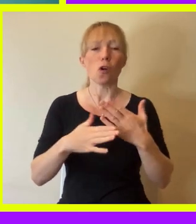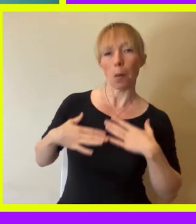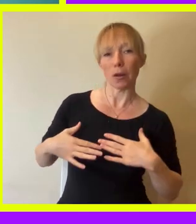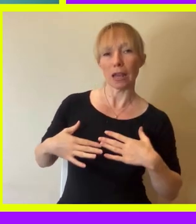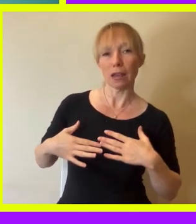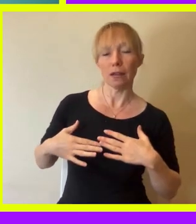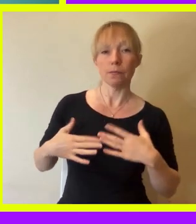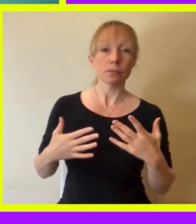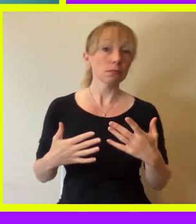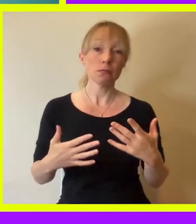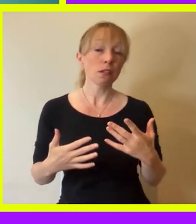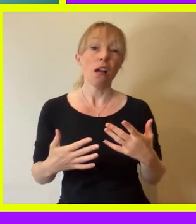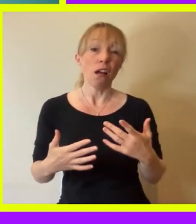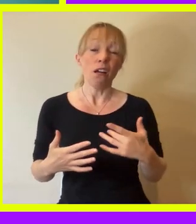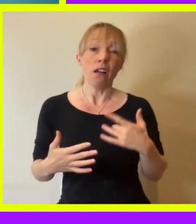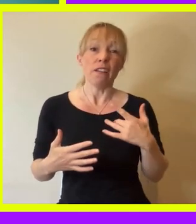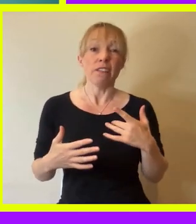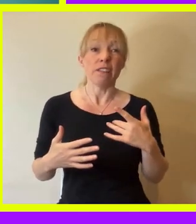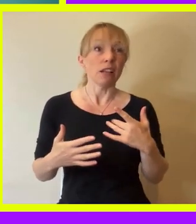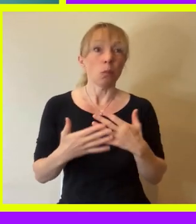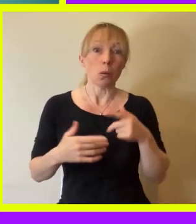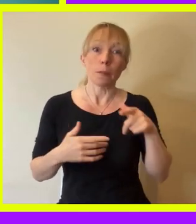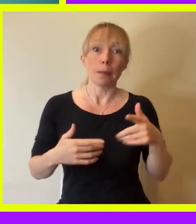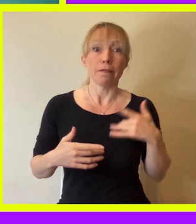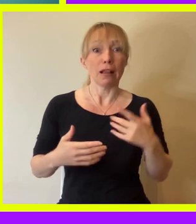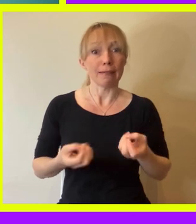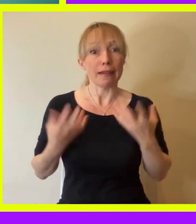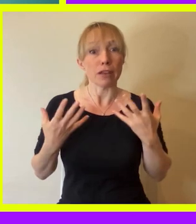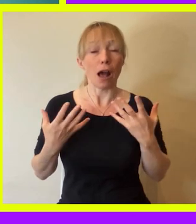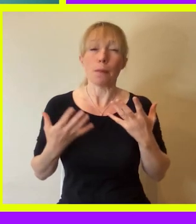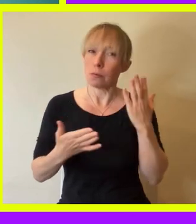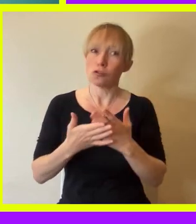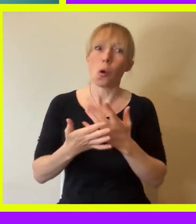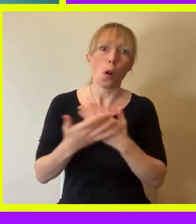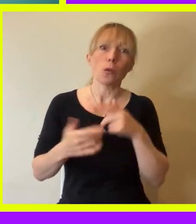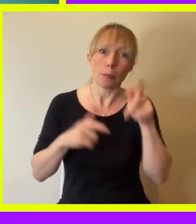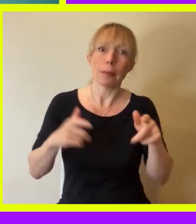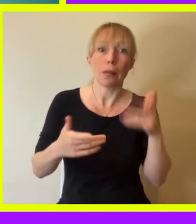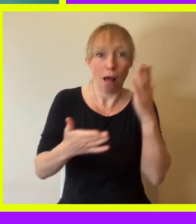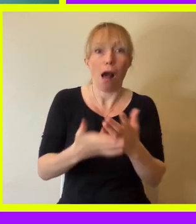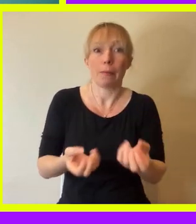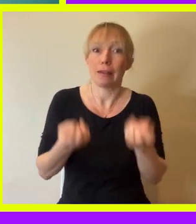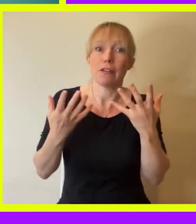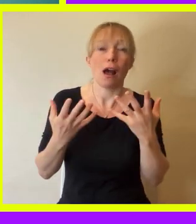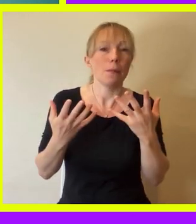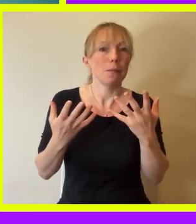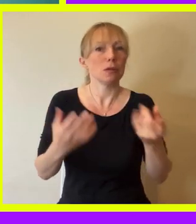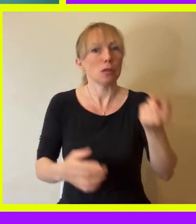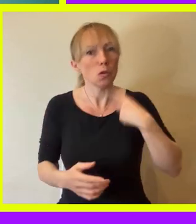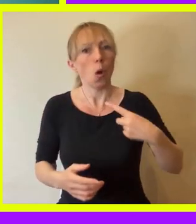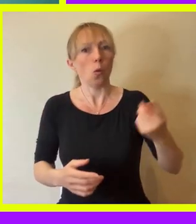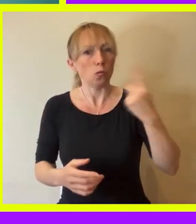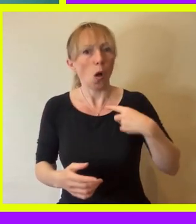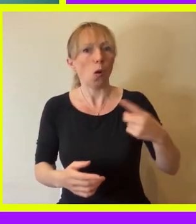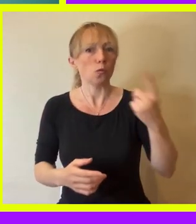feel like giving up, and I'm sure that many talented professionals have done so because of the pervasive message that we are not good enough and